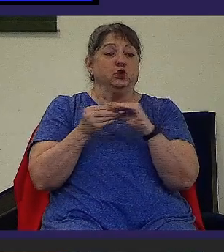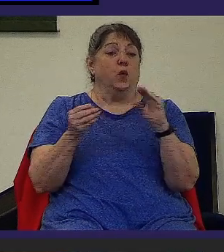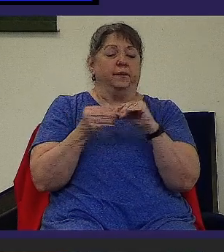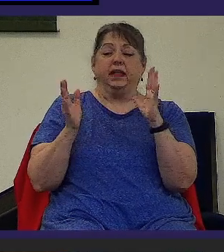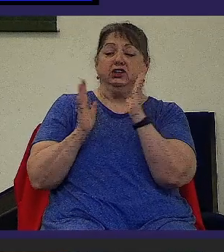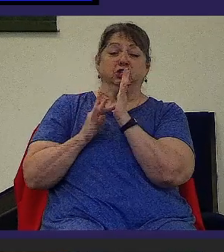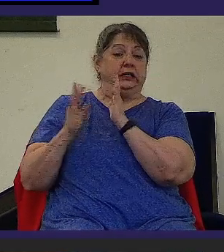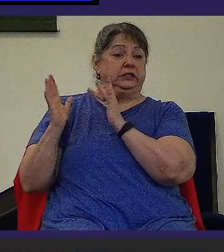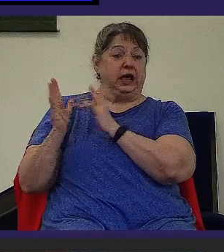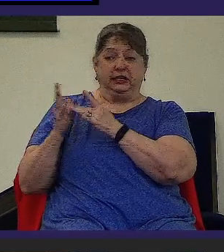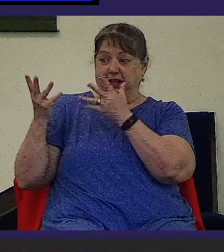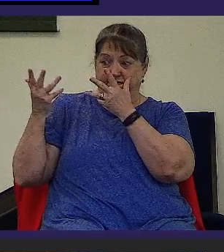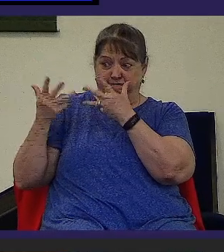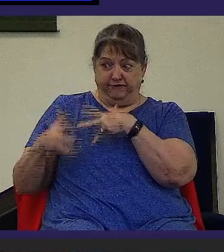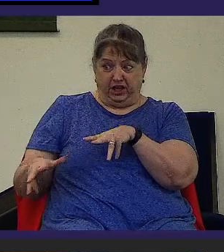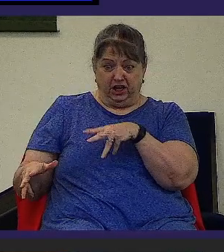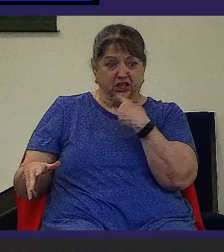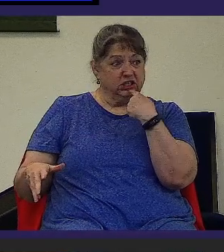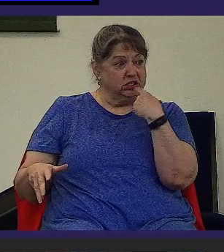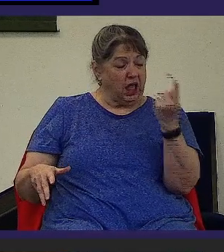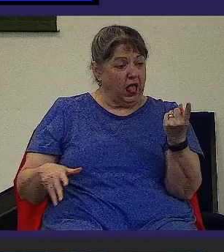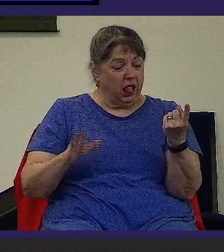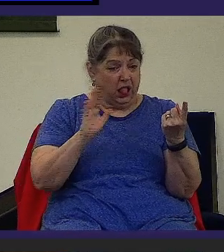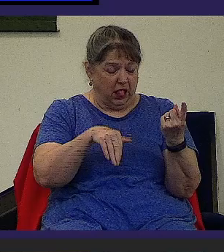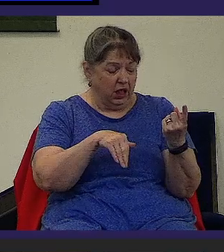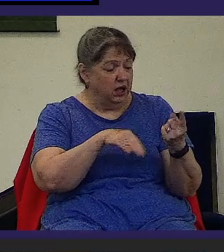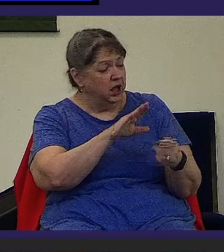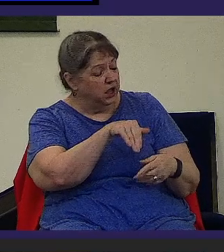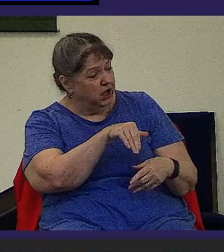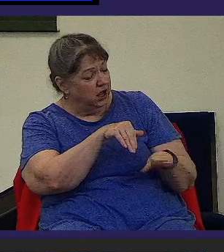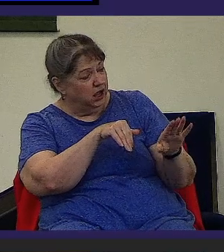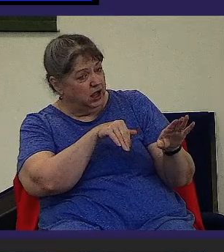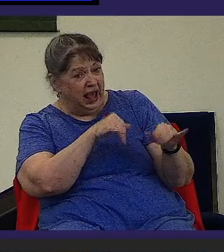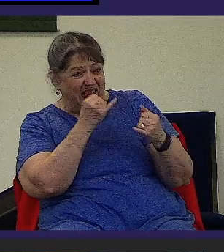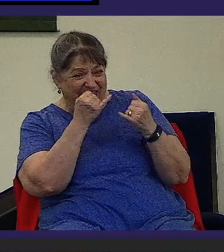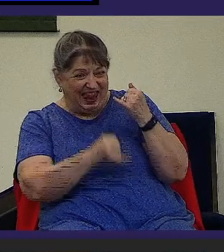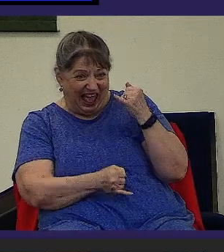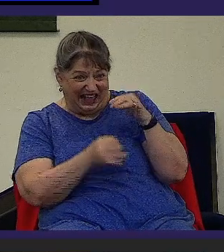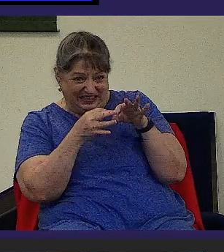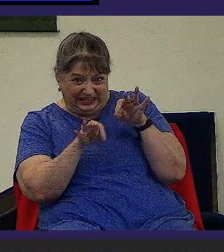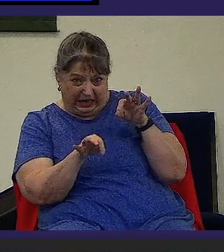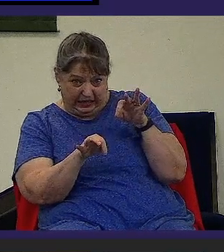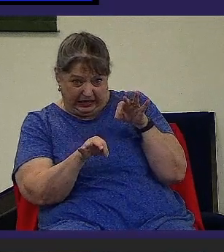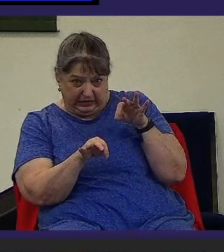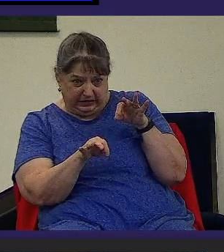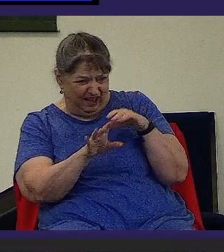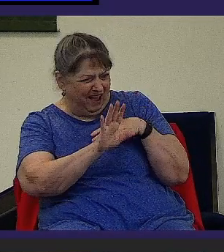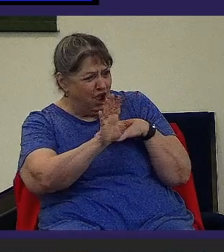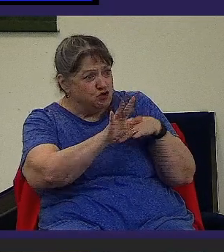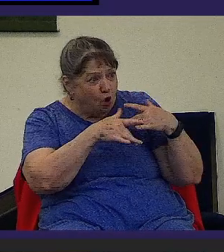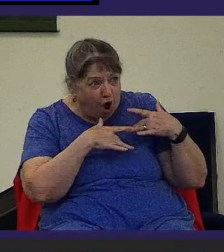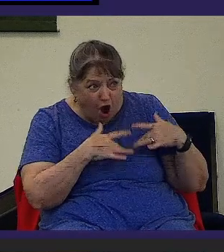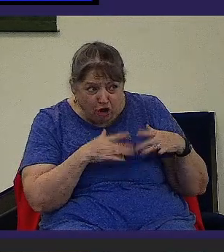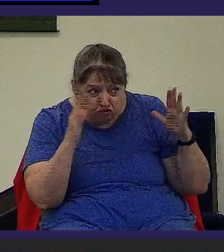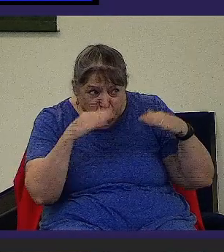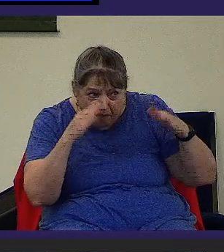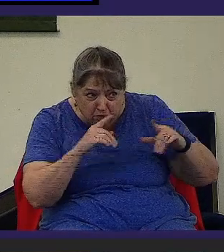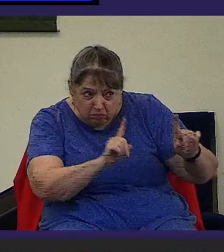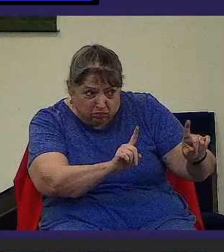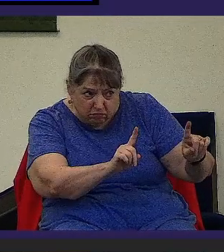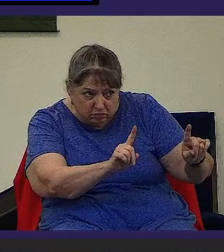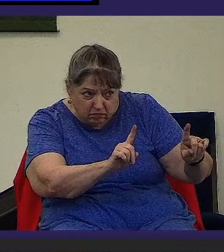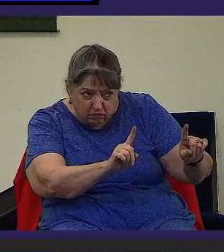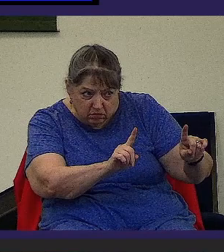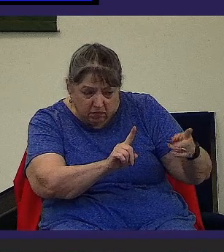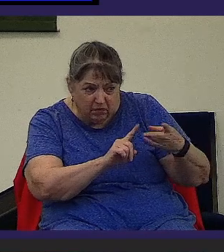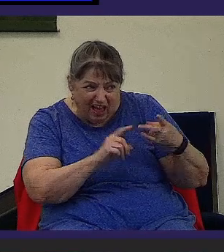verse right uh john 14 27 he finishes his last sentence is do not let your hearts be troubled and do